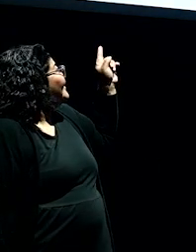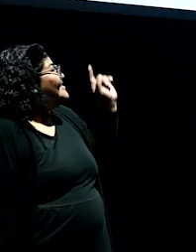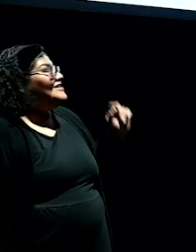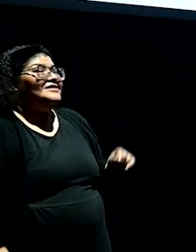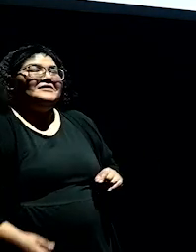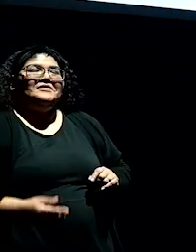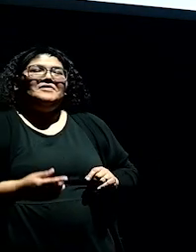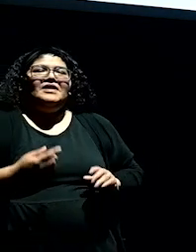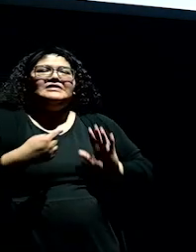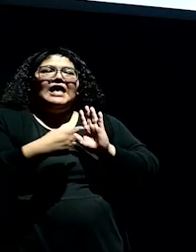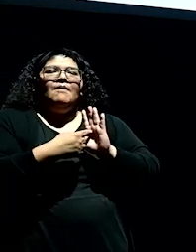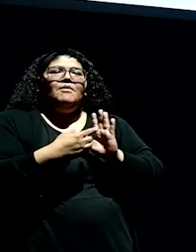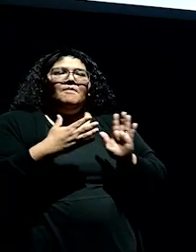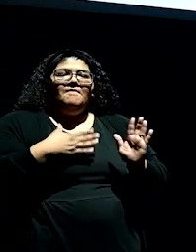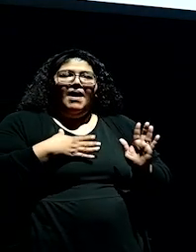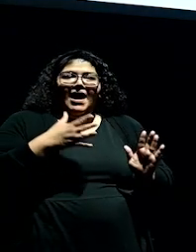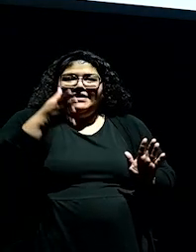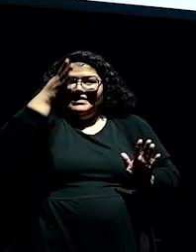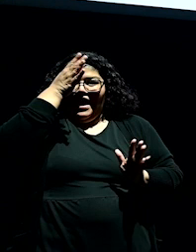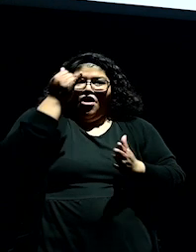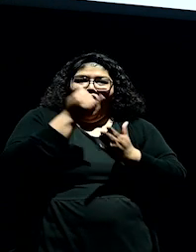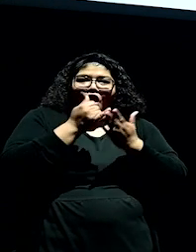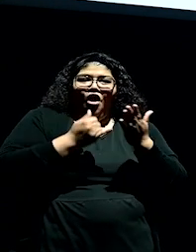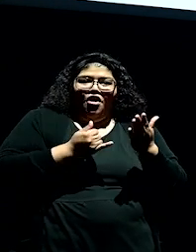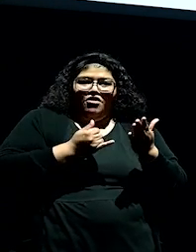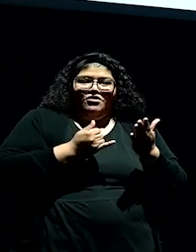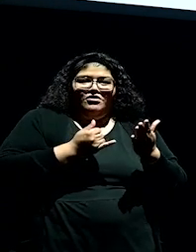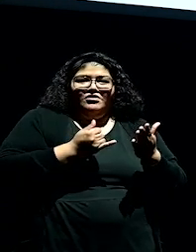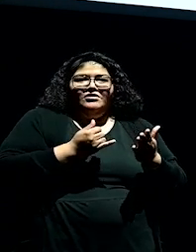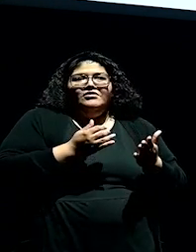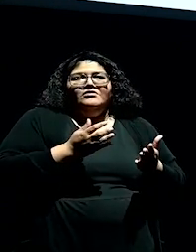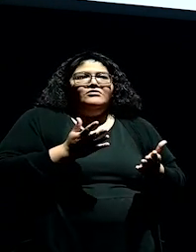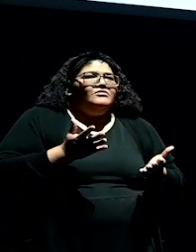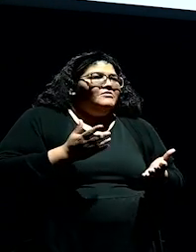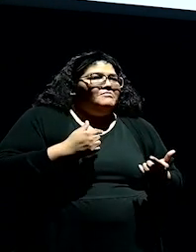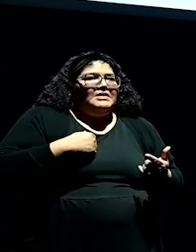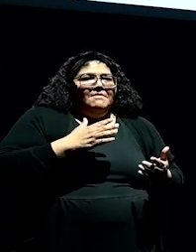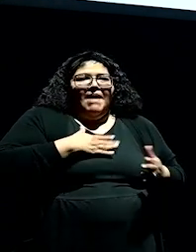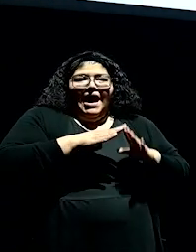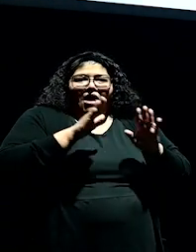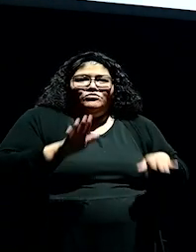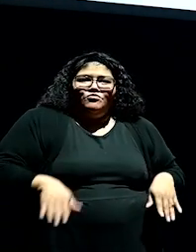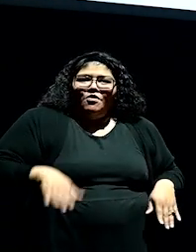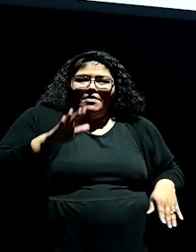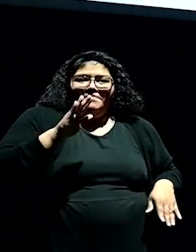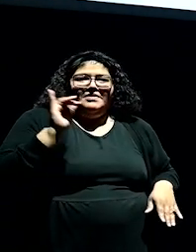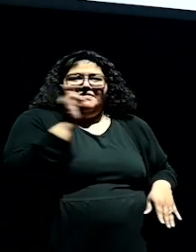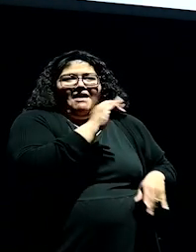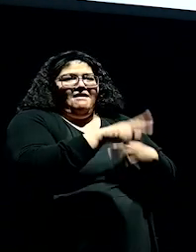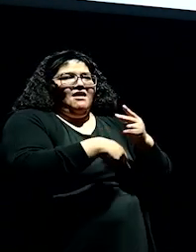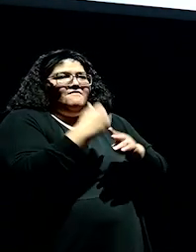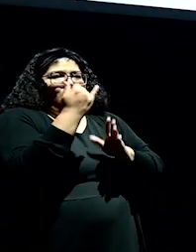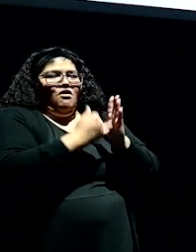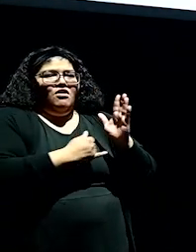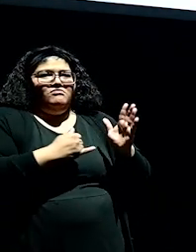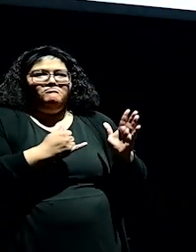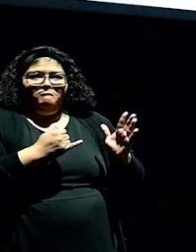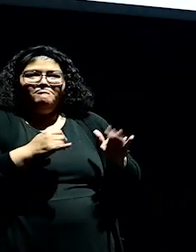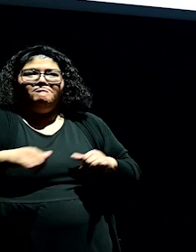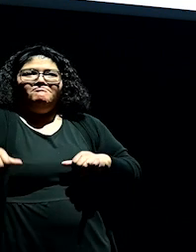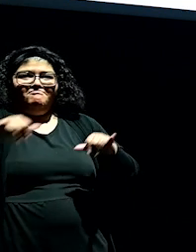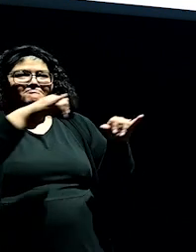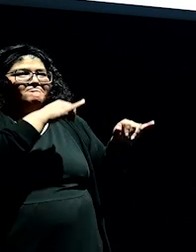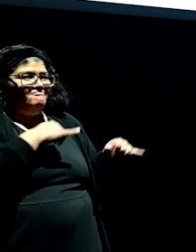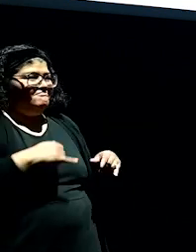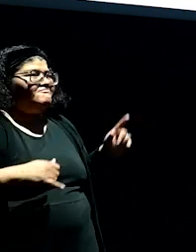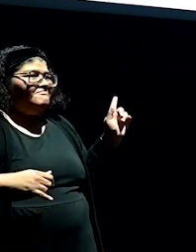sample of the kind of art that was in my house growing up, and it was really meaningful.